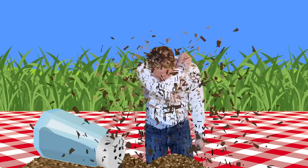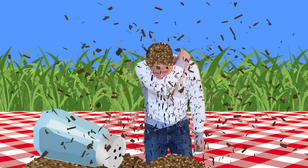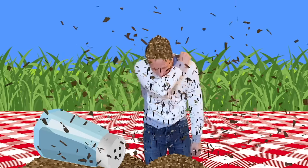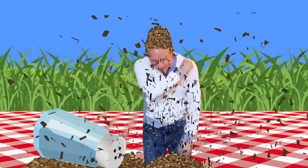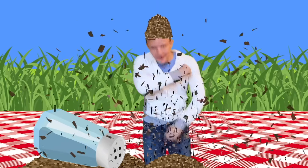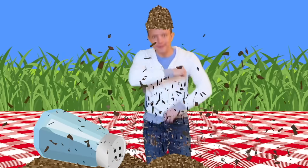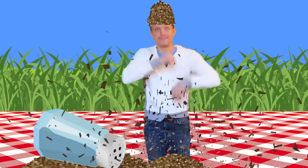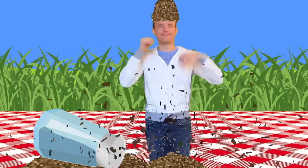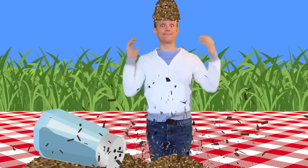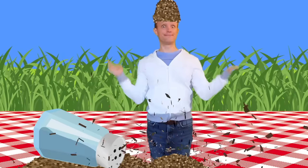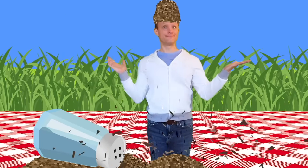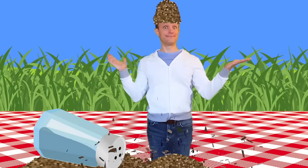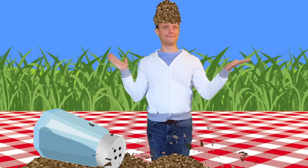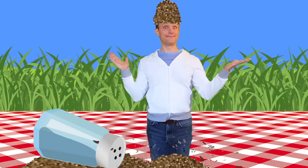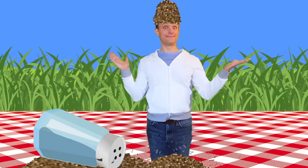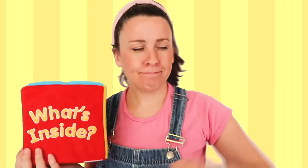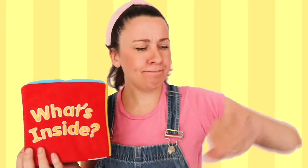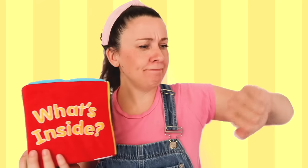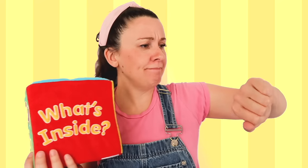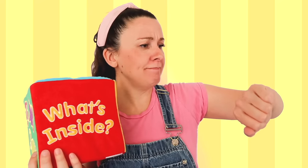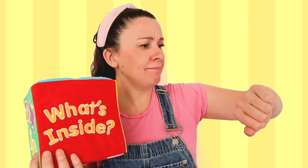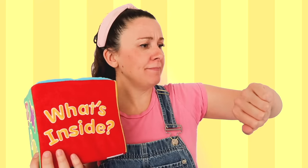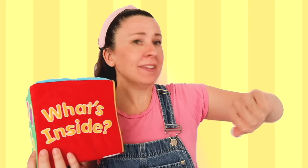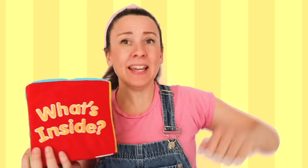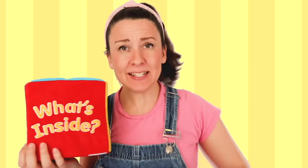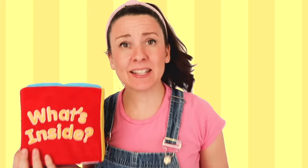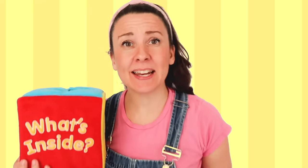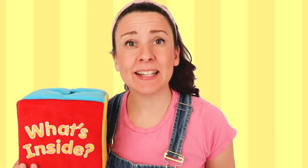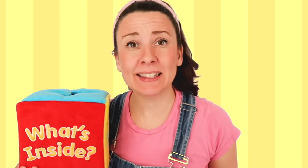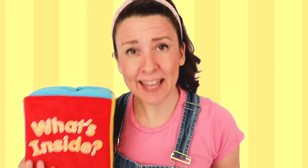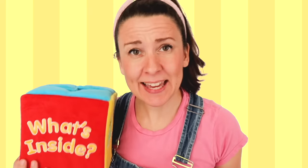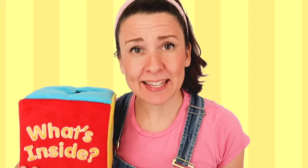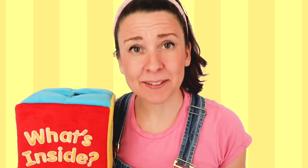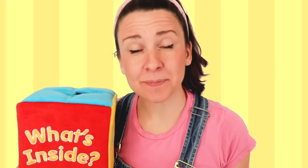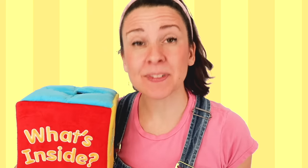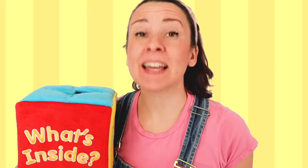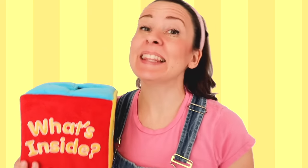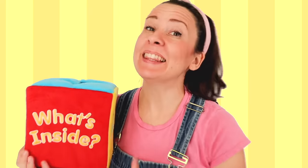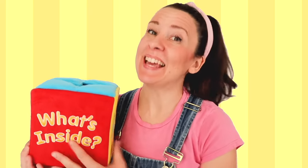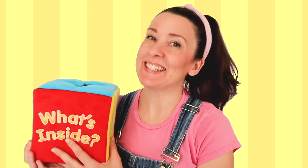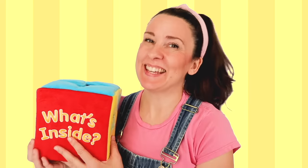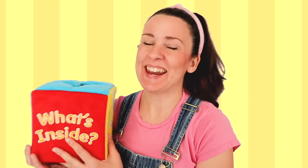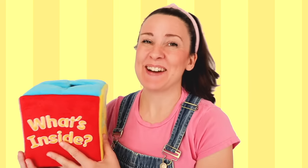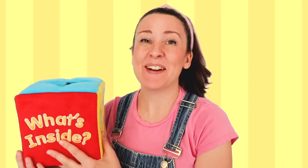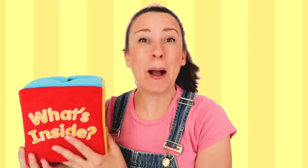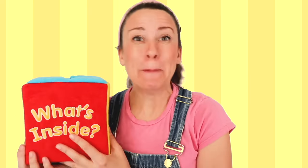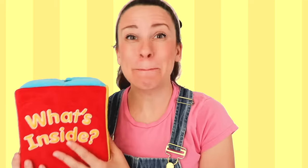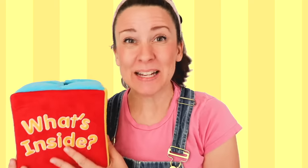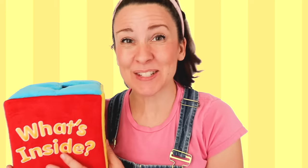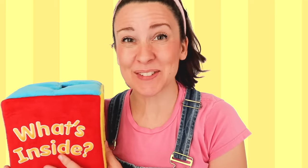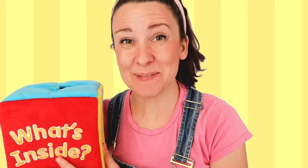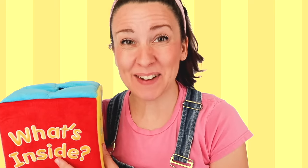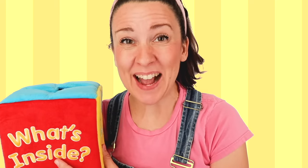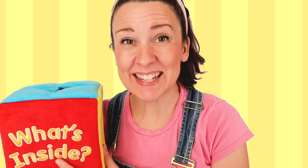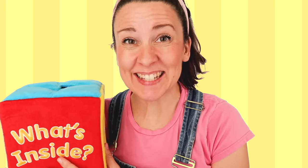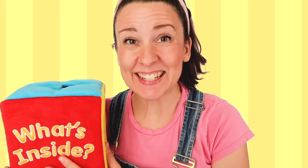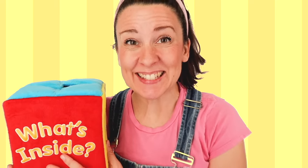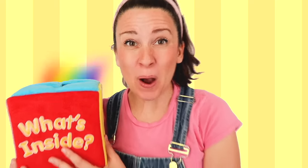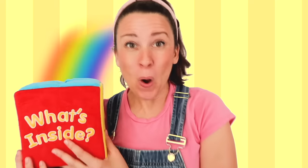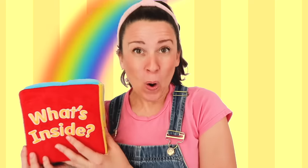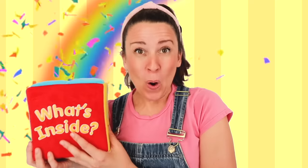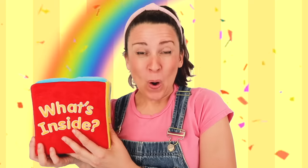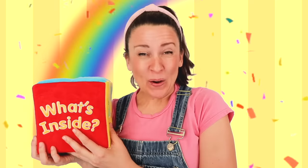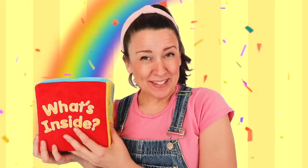Oh, oh, oh! Hmm, it's getting late. Let's get out a bunch of